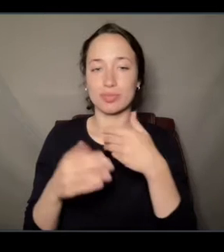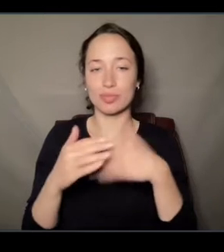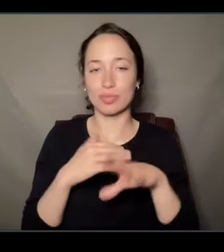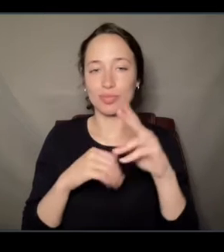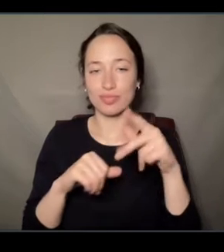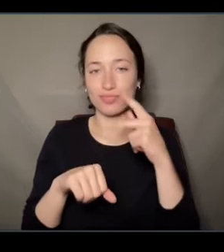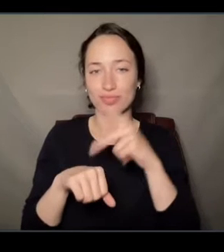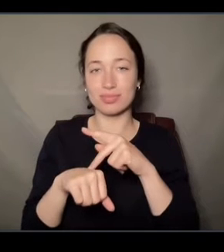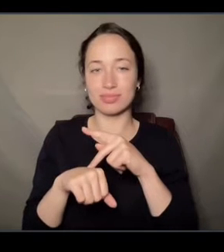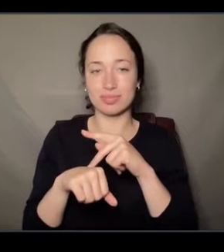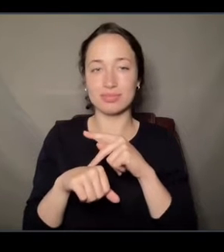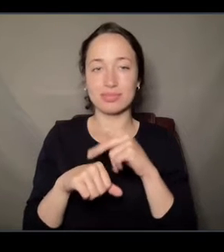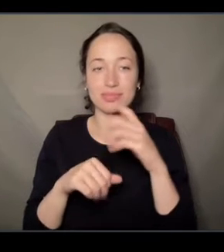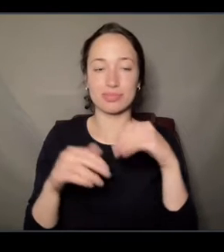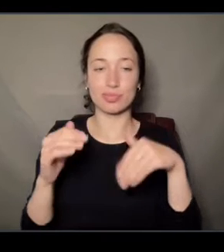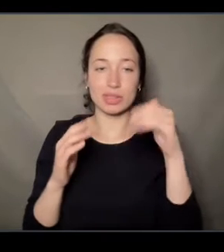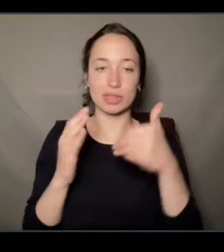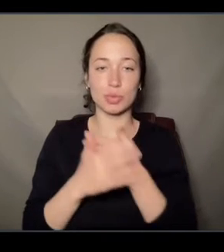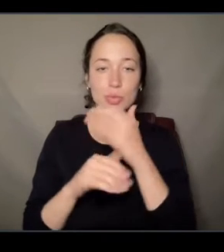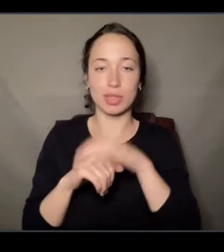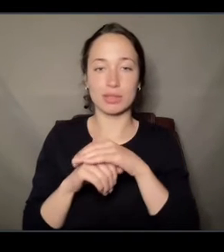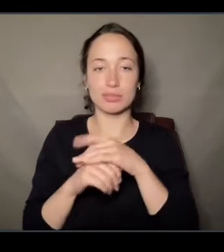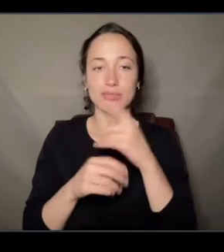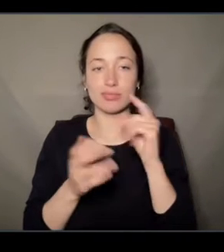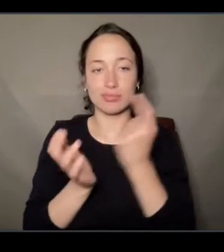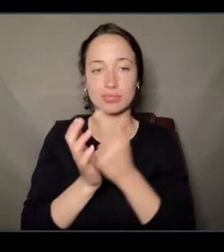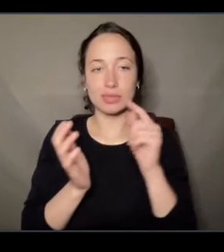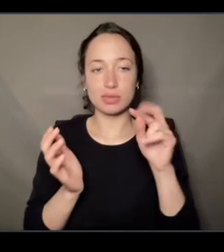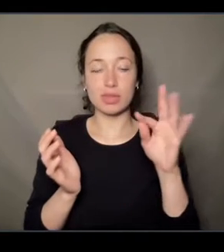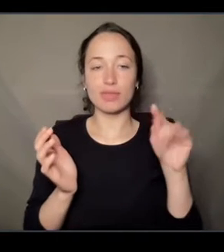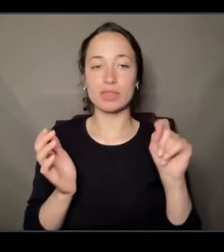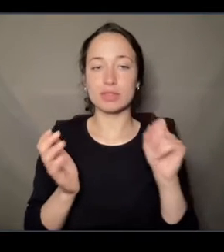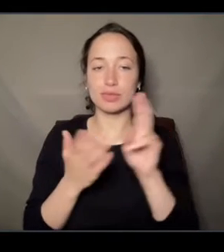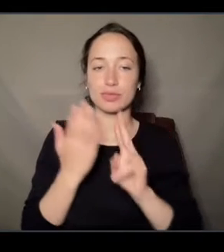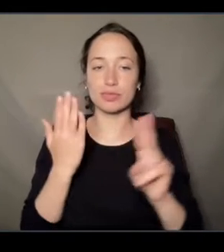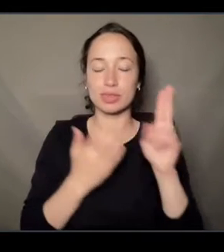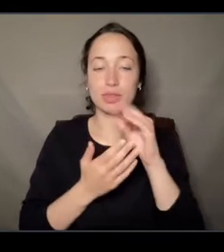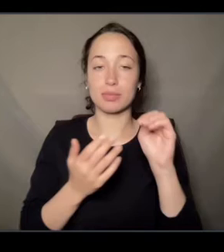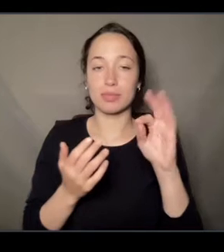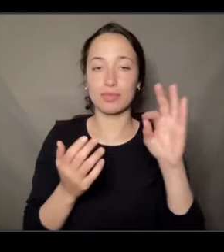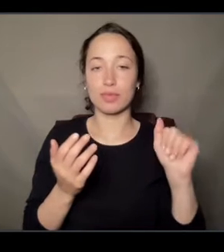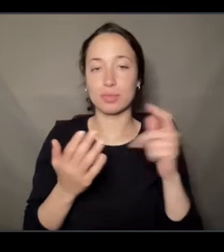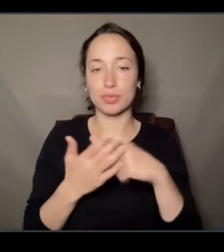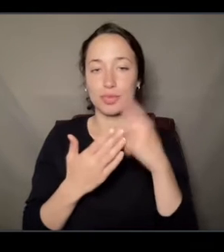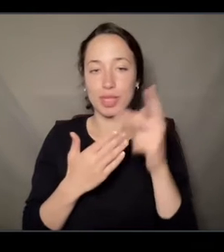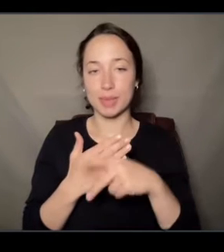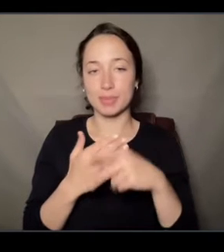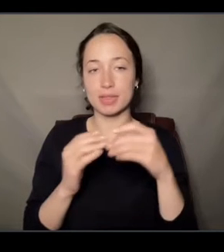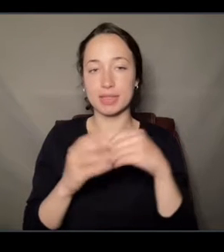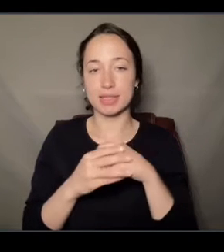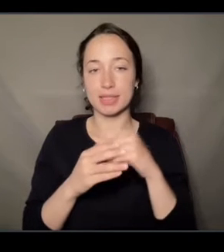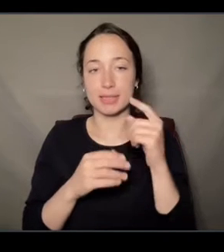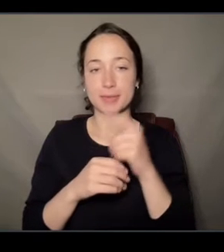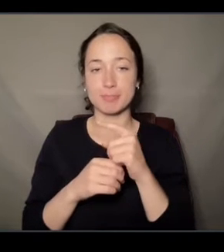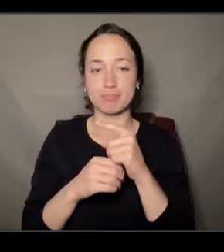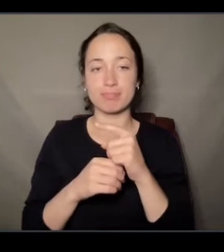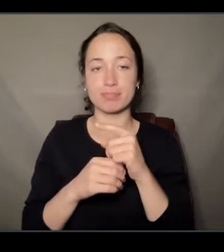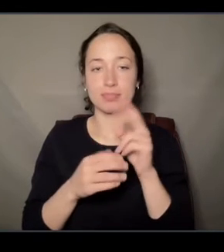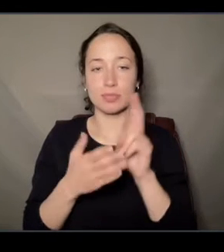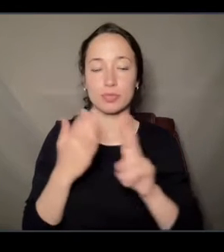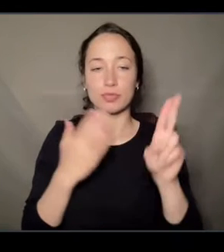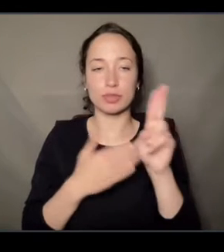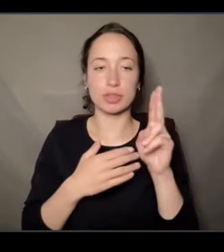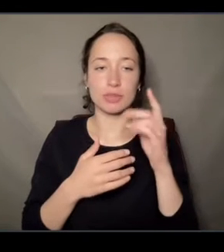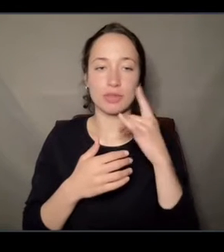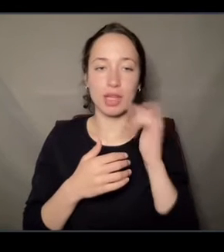the Philippines and raised in New England. A graduate of Tufts University and the MFA program in writing